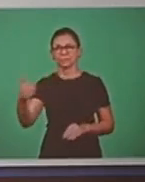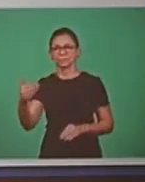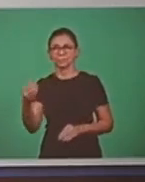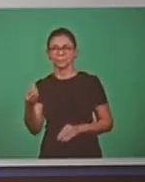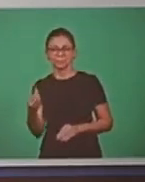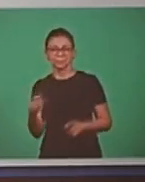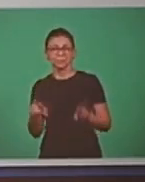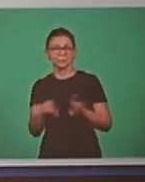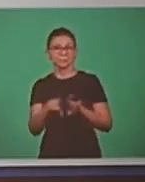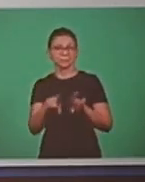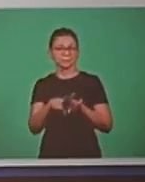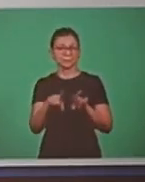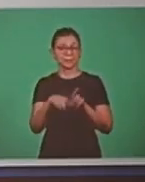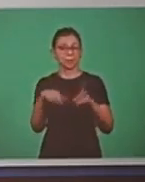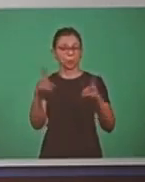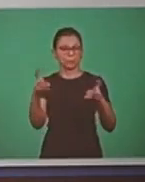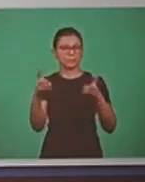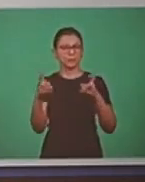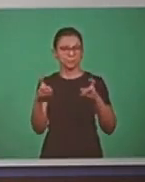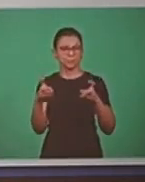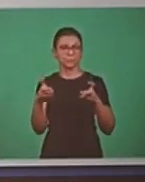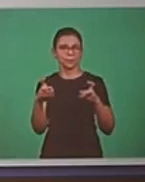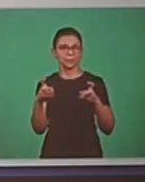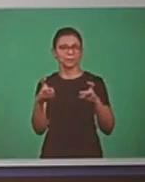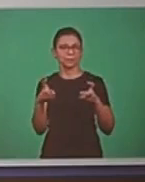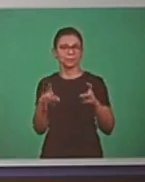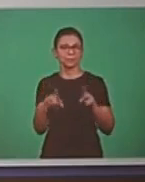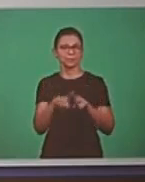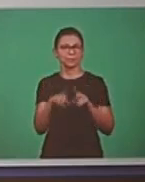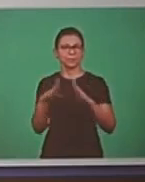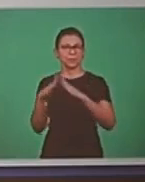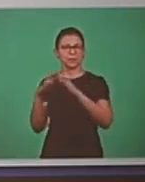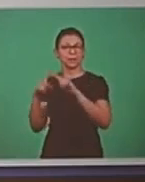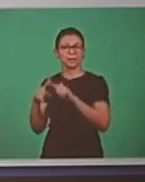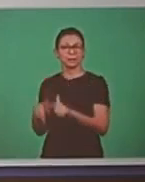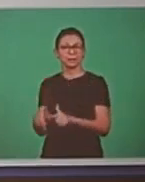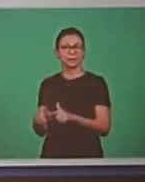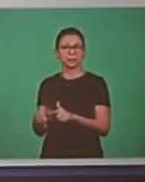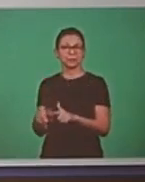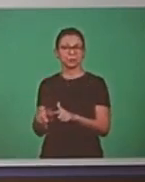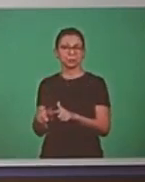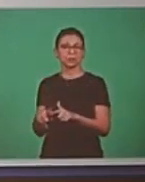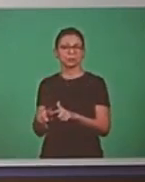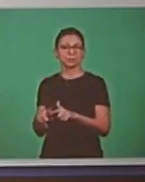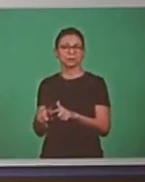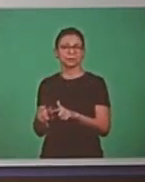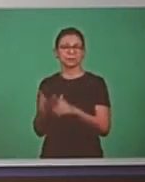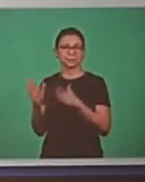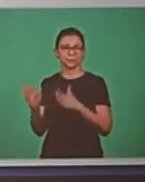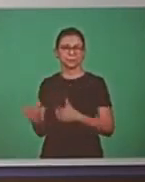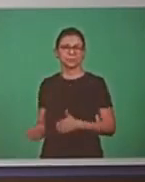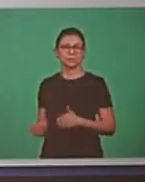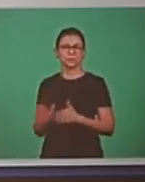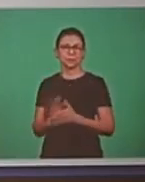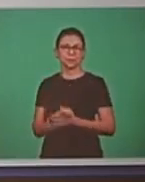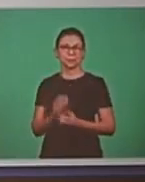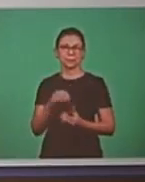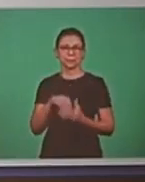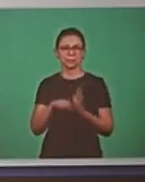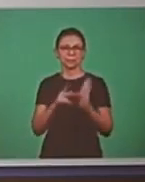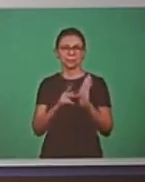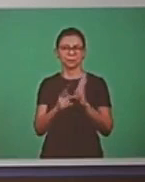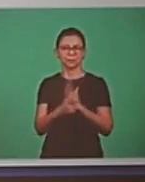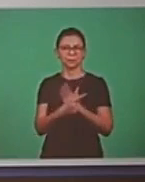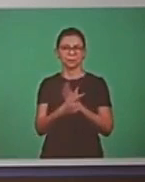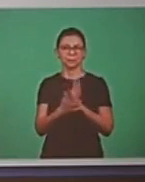16. You have to identify the elements of Trinity and also shows the church in the language